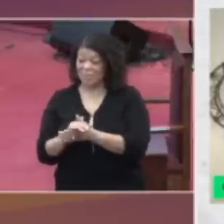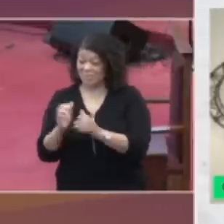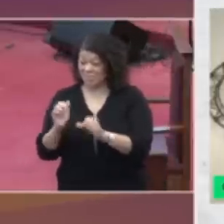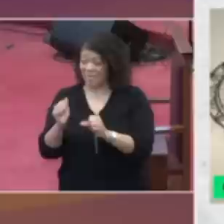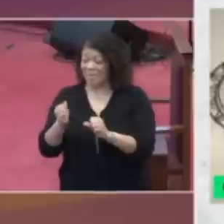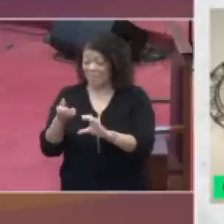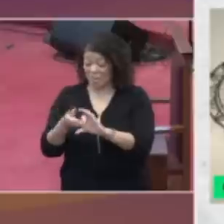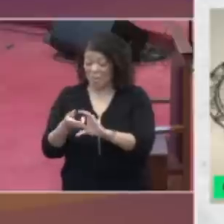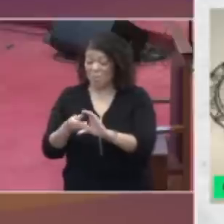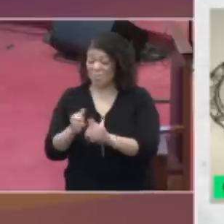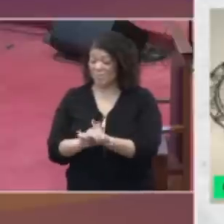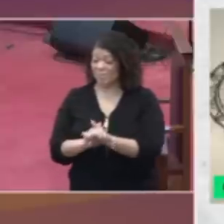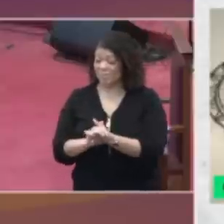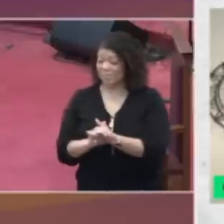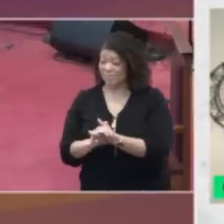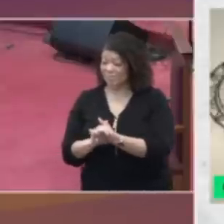come.